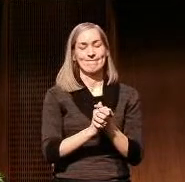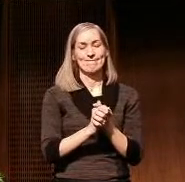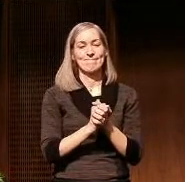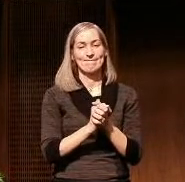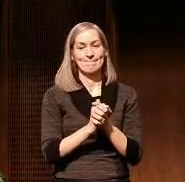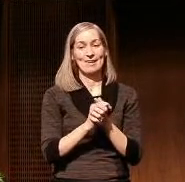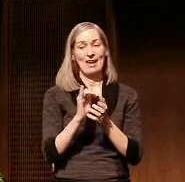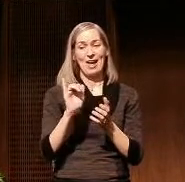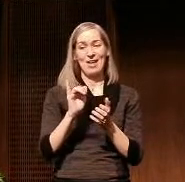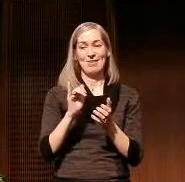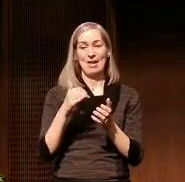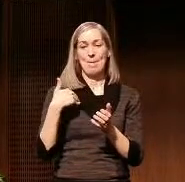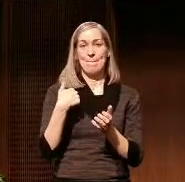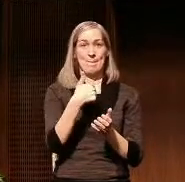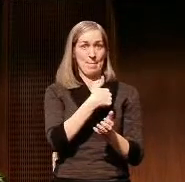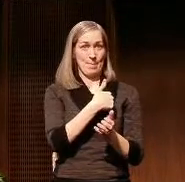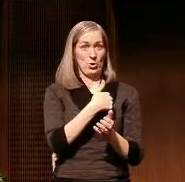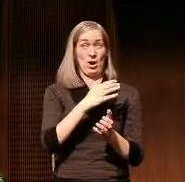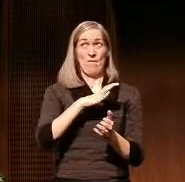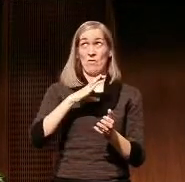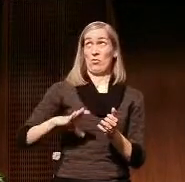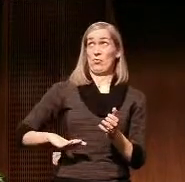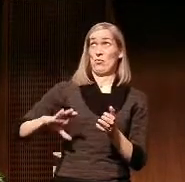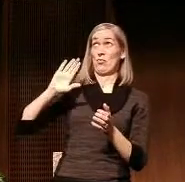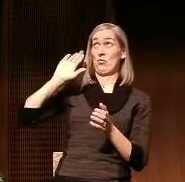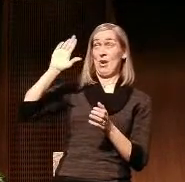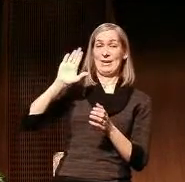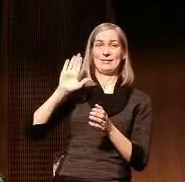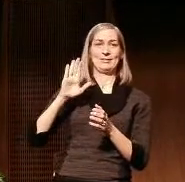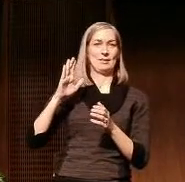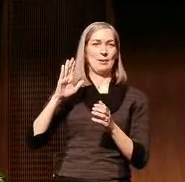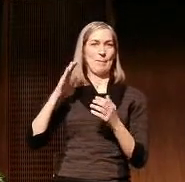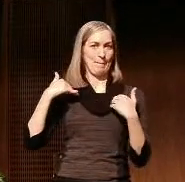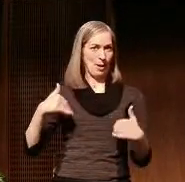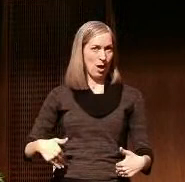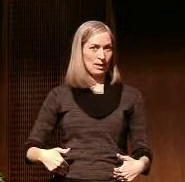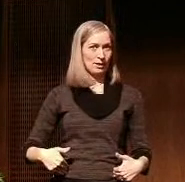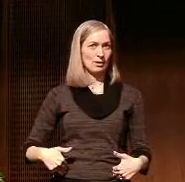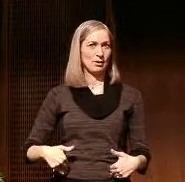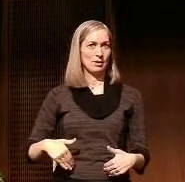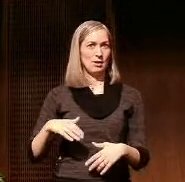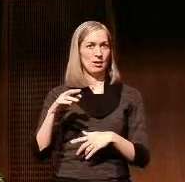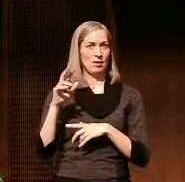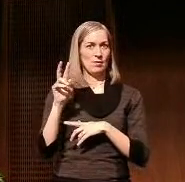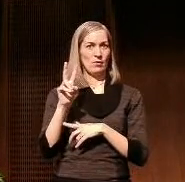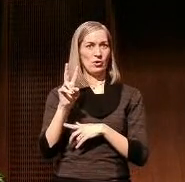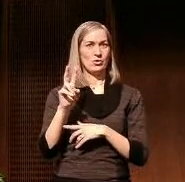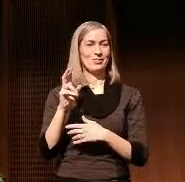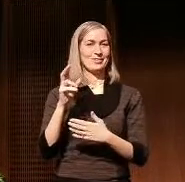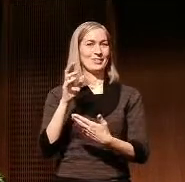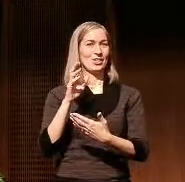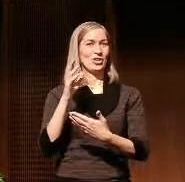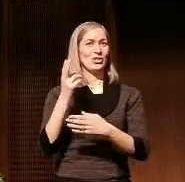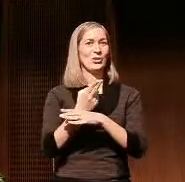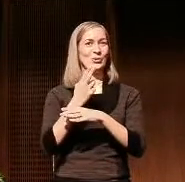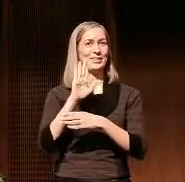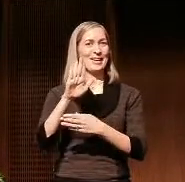And as a member of the body of Christ, he put his singing talents to good